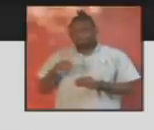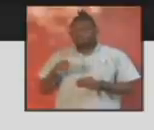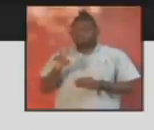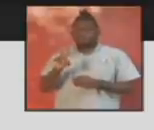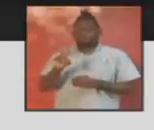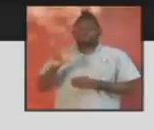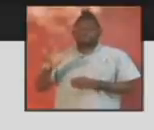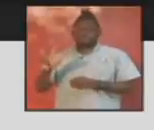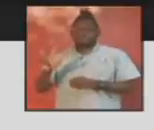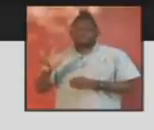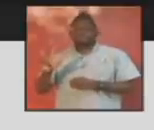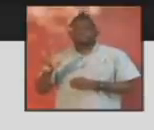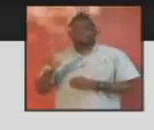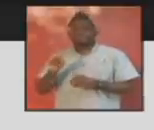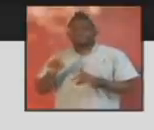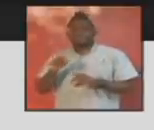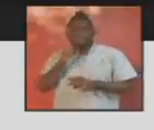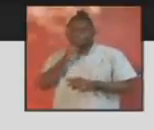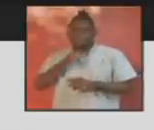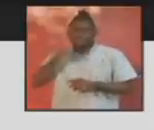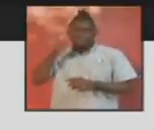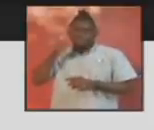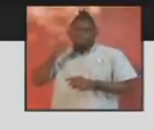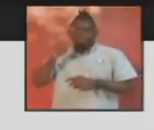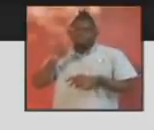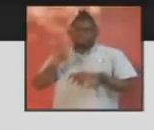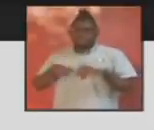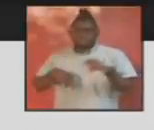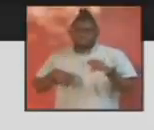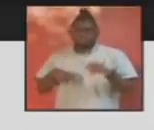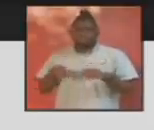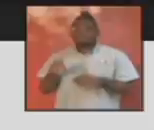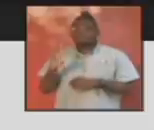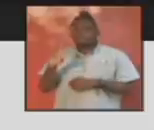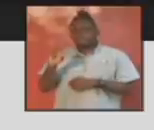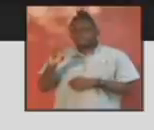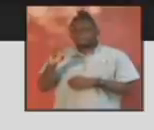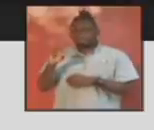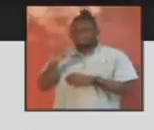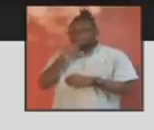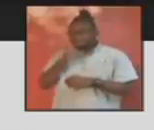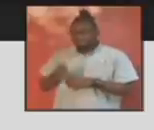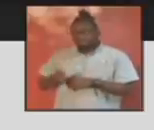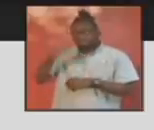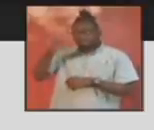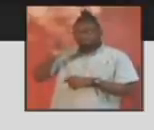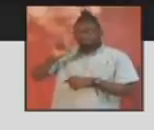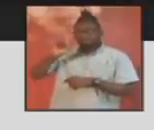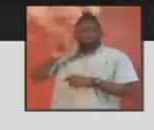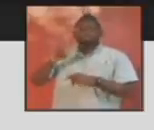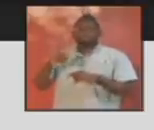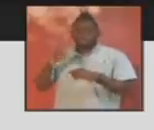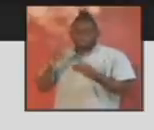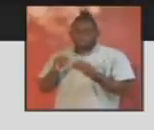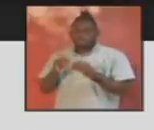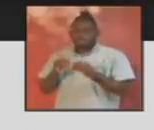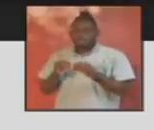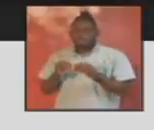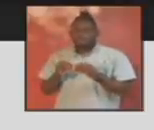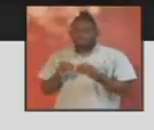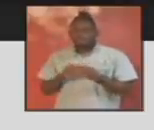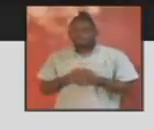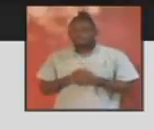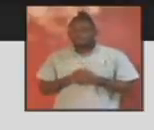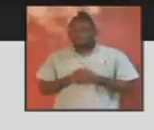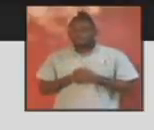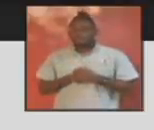being above 60 years of age. But there have been deaths in the younger age groups, and one of the most common